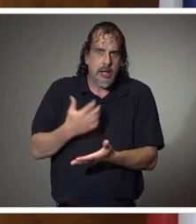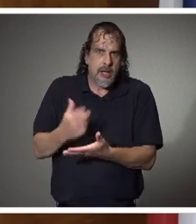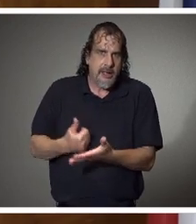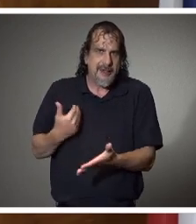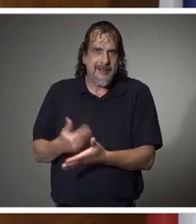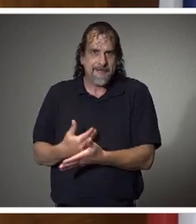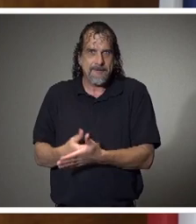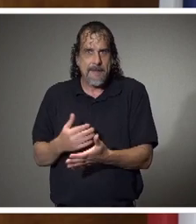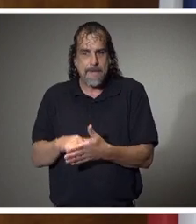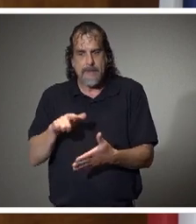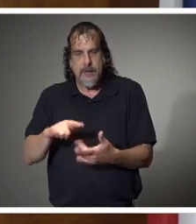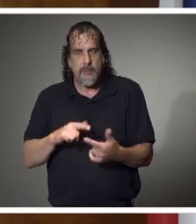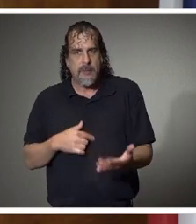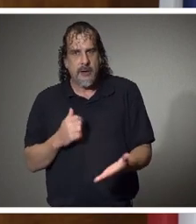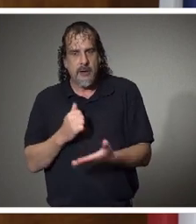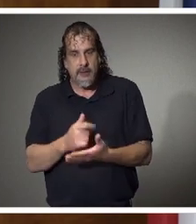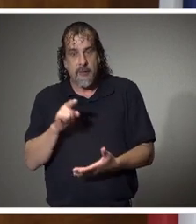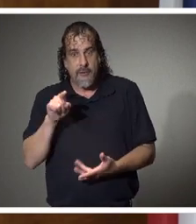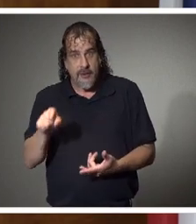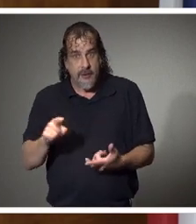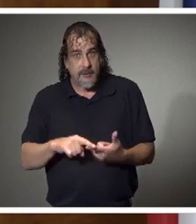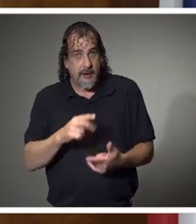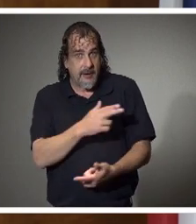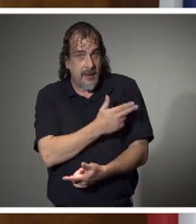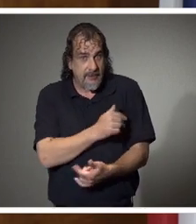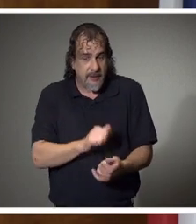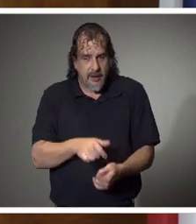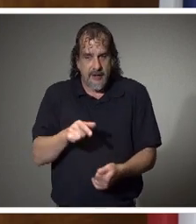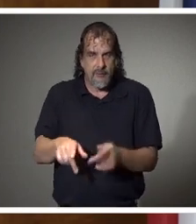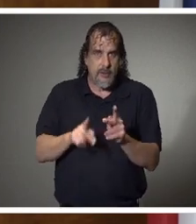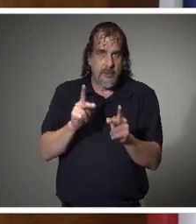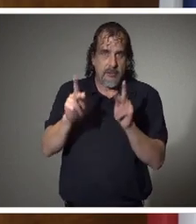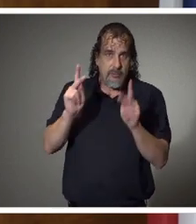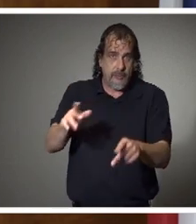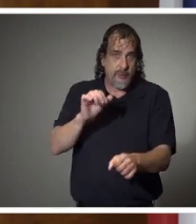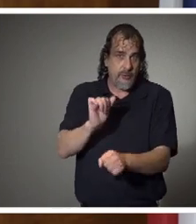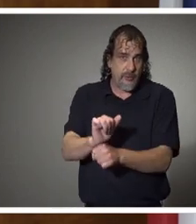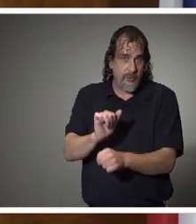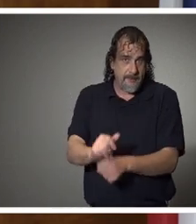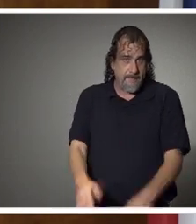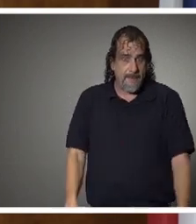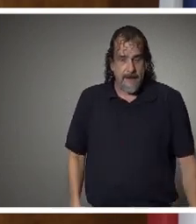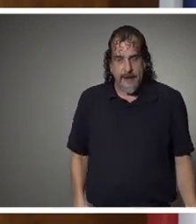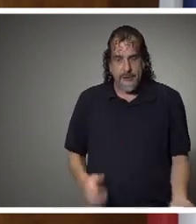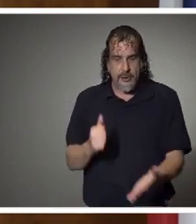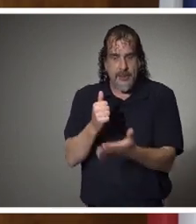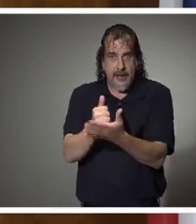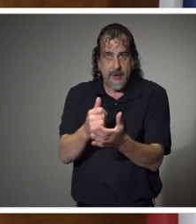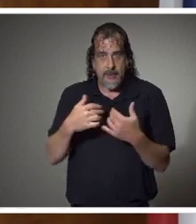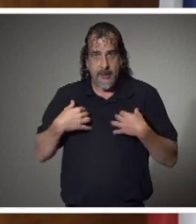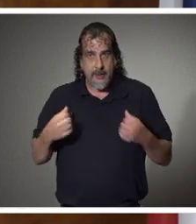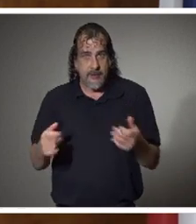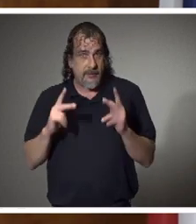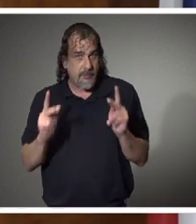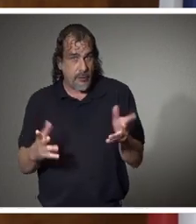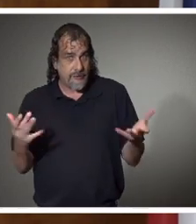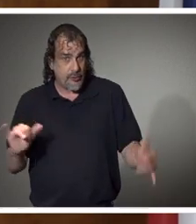will be helpful not only to them individually, but ultimately to the health and welfare of the public health